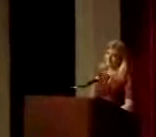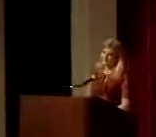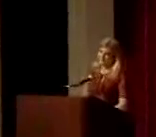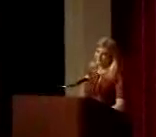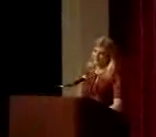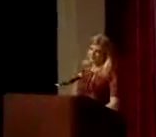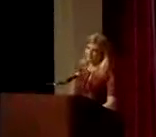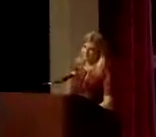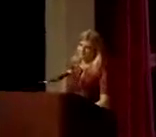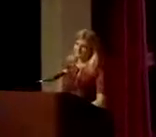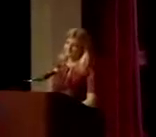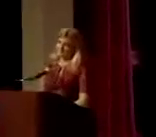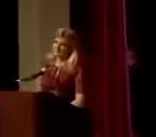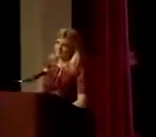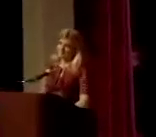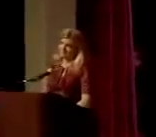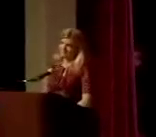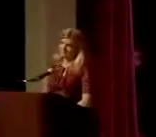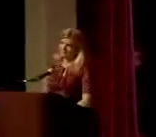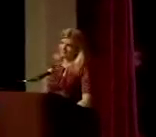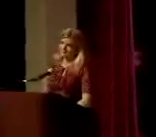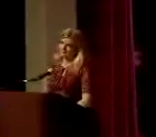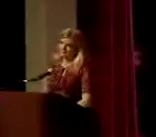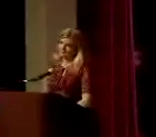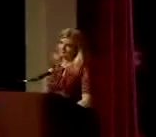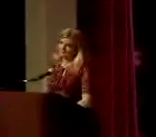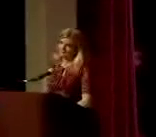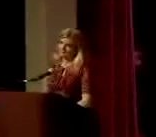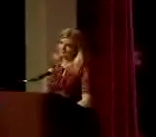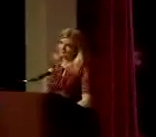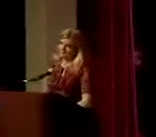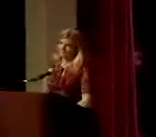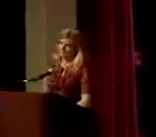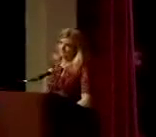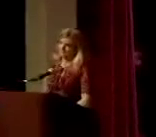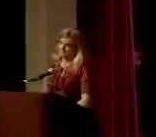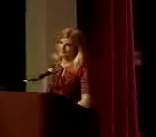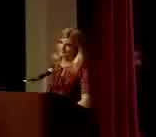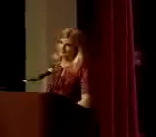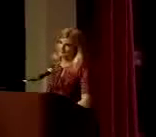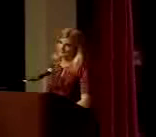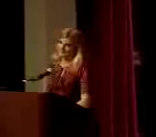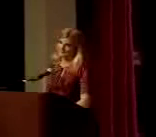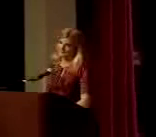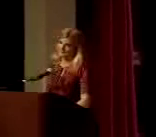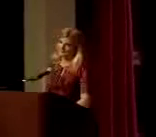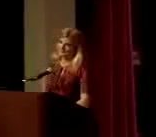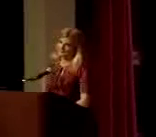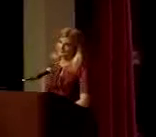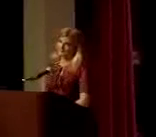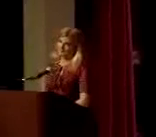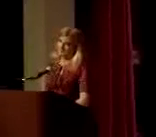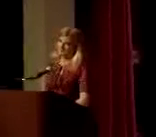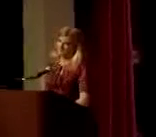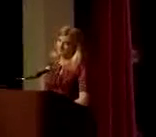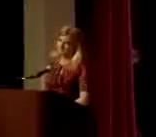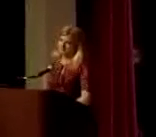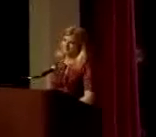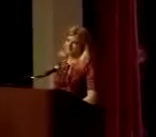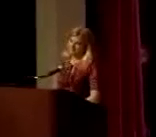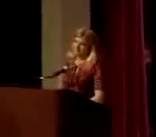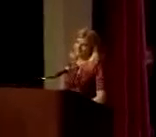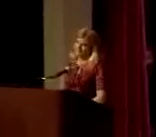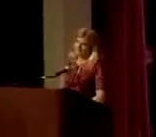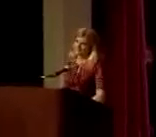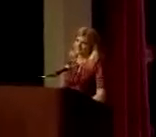was numb all night, and it kind of shot up to my arm. Like, in my sleep, I woke up, and my arm was burning. And I was like, what the hell is this? Excuse my